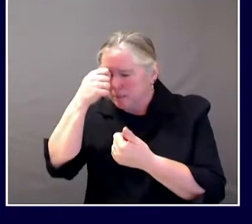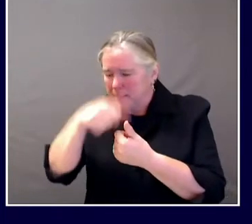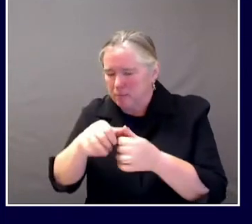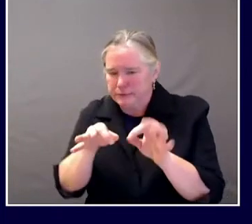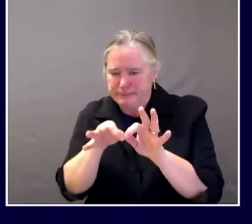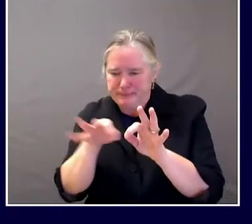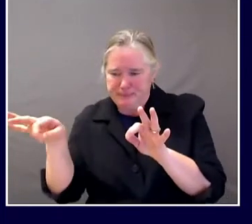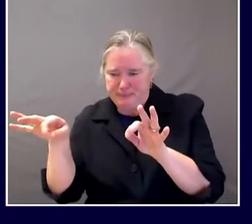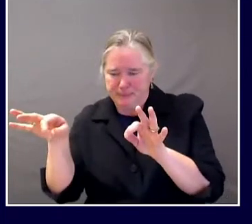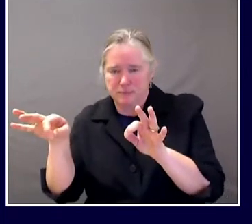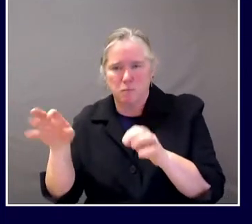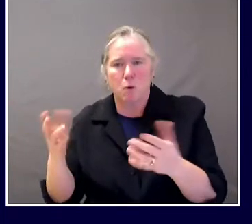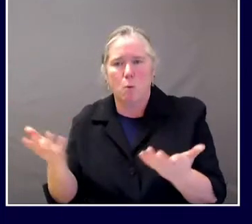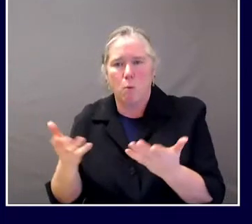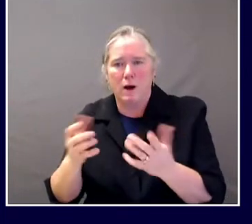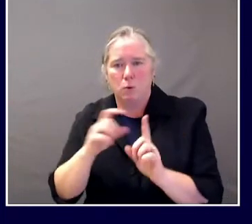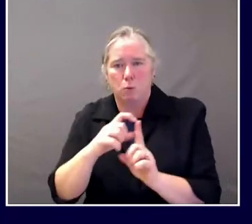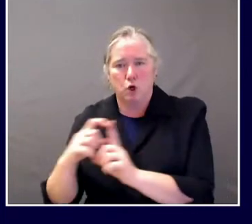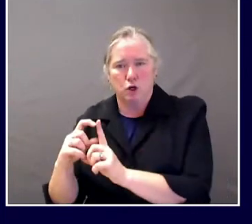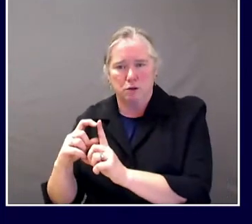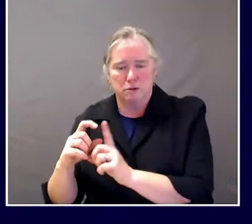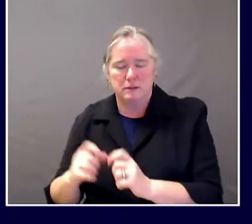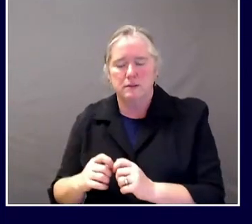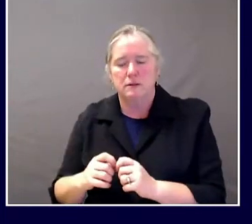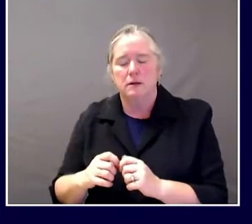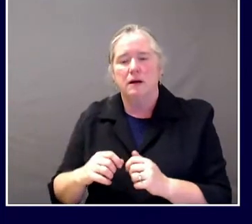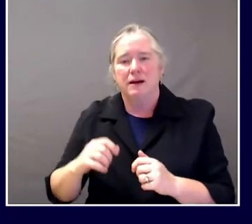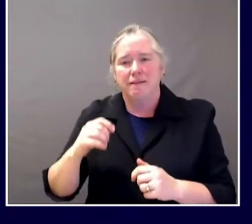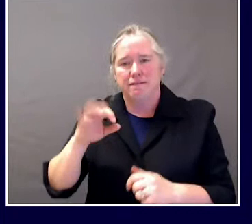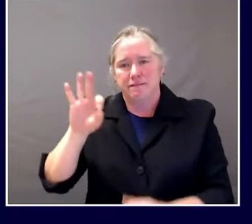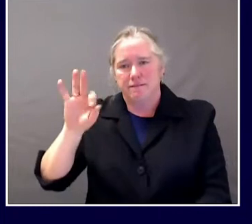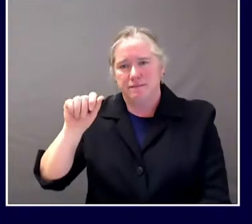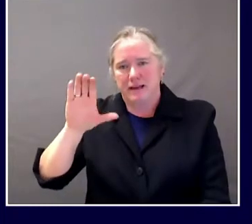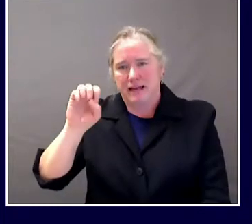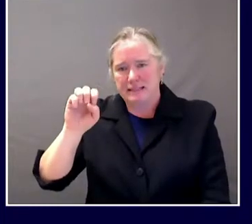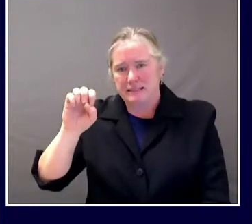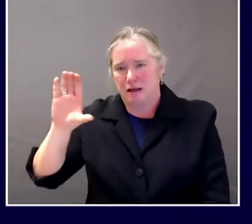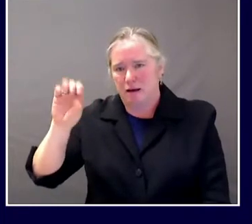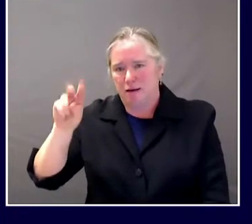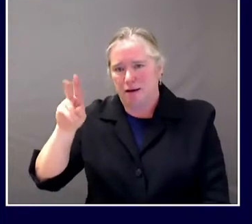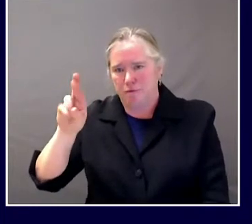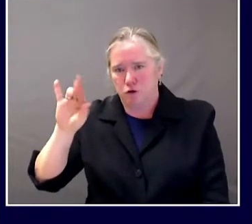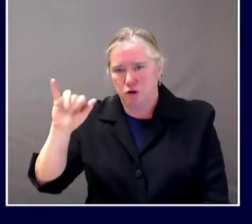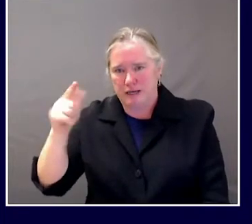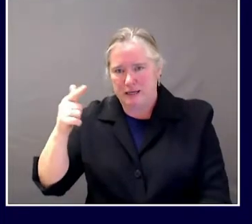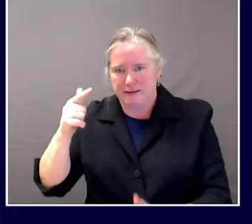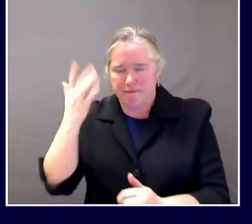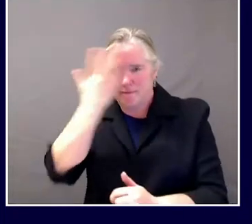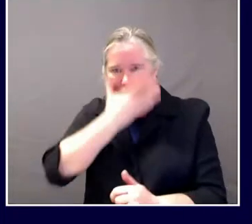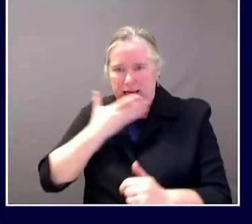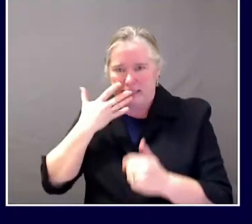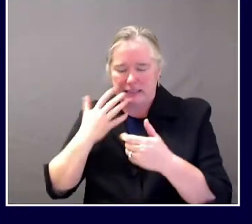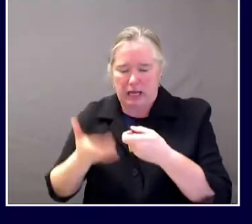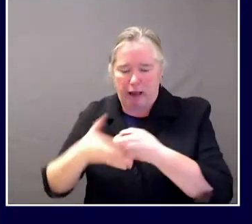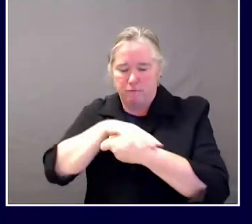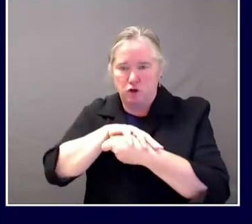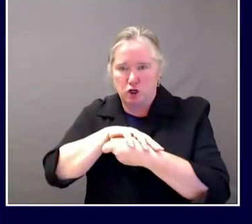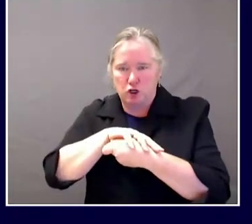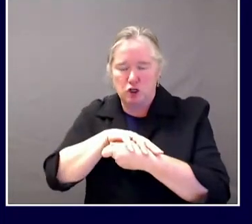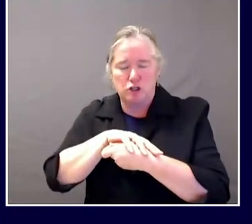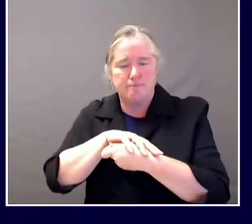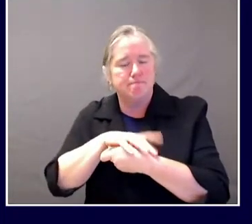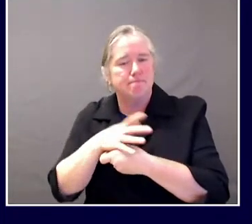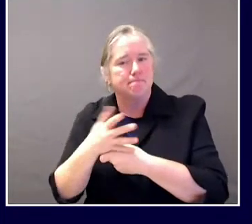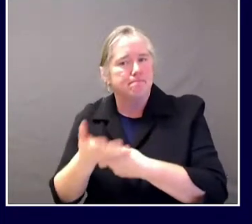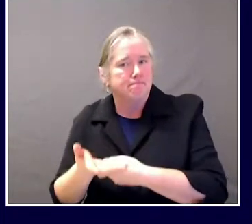we used around what constituted a face covering. But leaving that aside, the public health